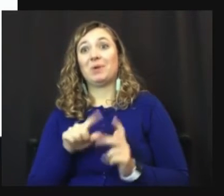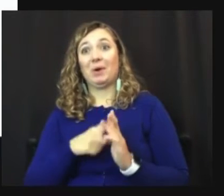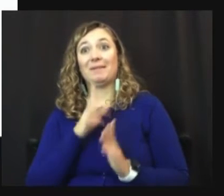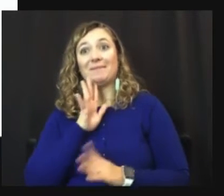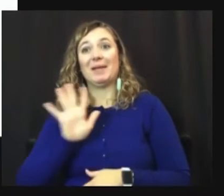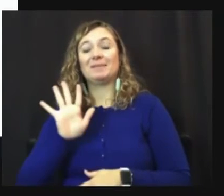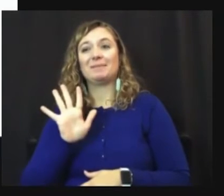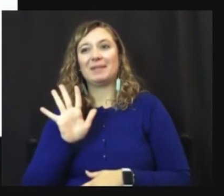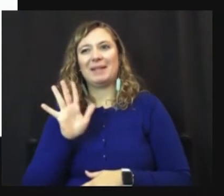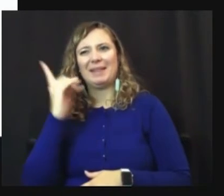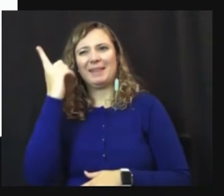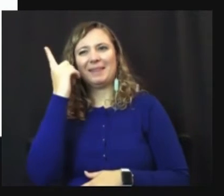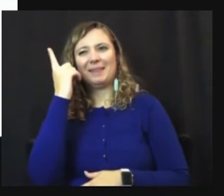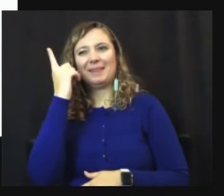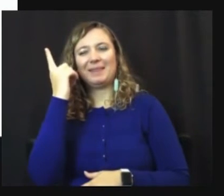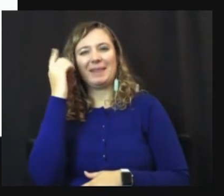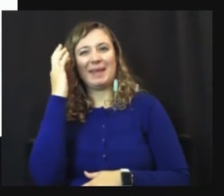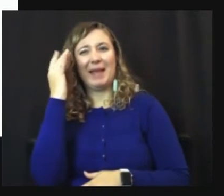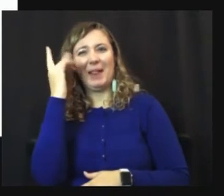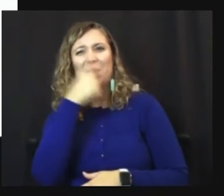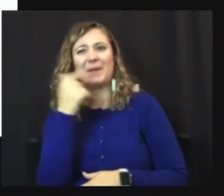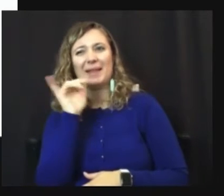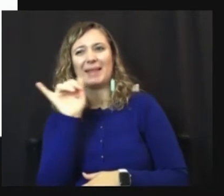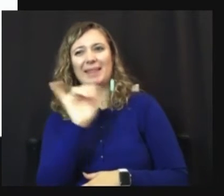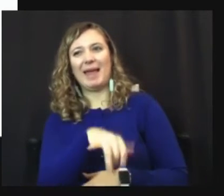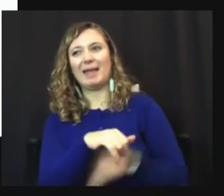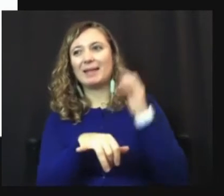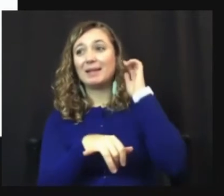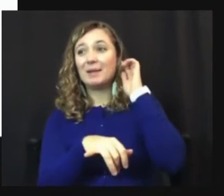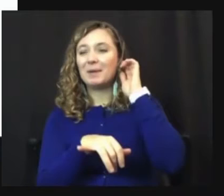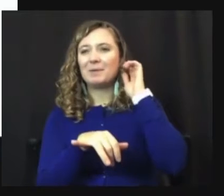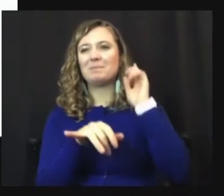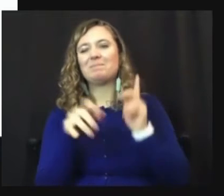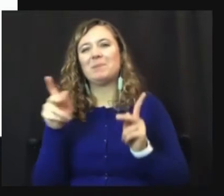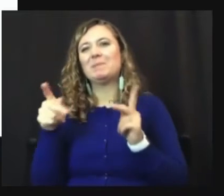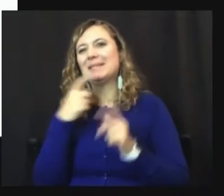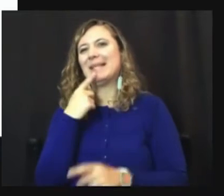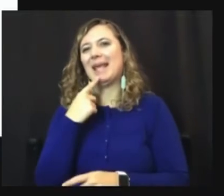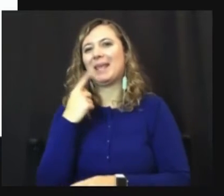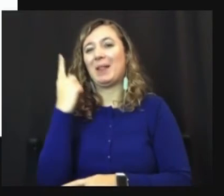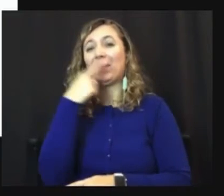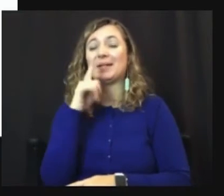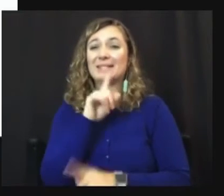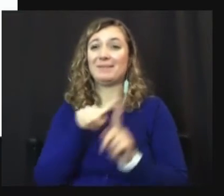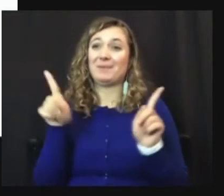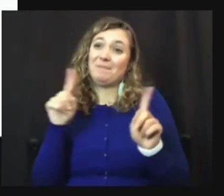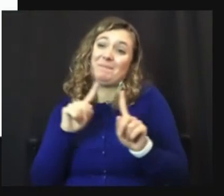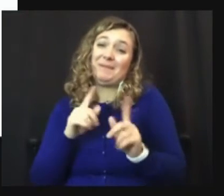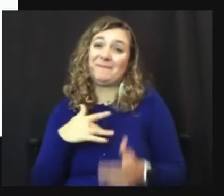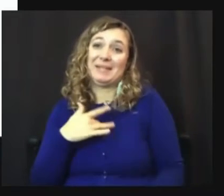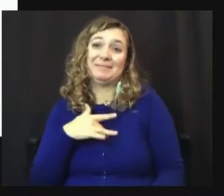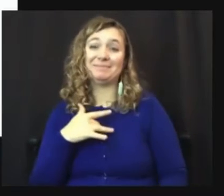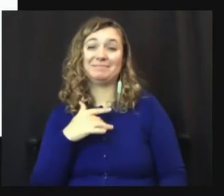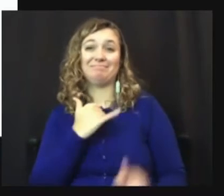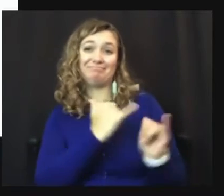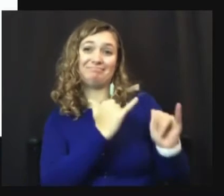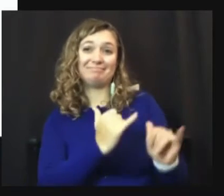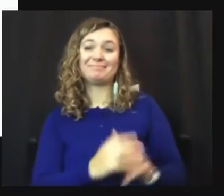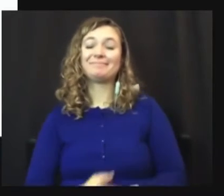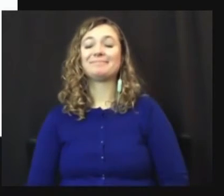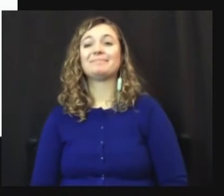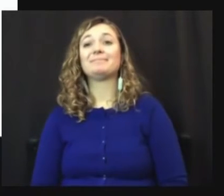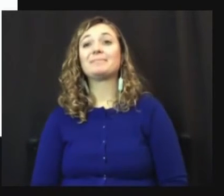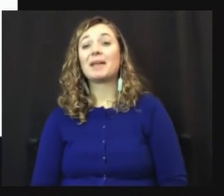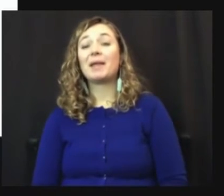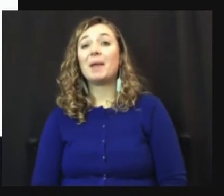look like that, which is weird because a lot of people are like, I look so different now, but I think I look like that. But when I